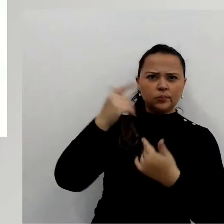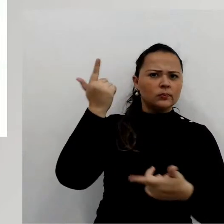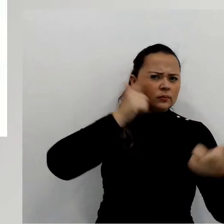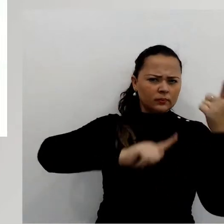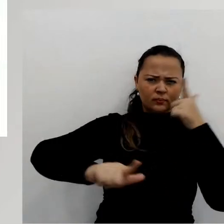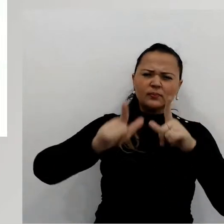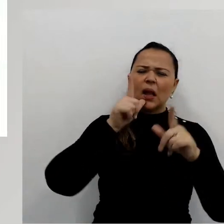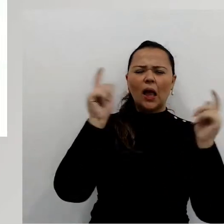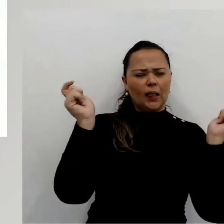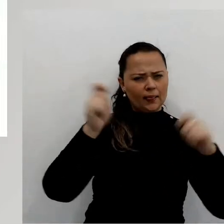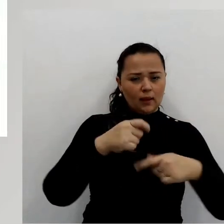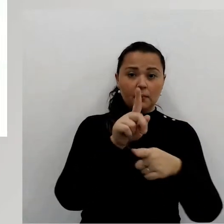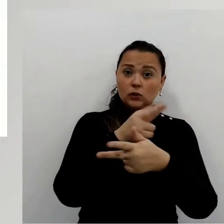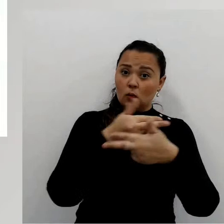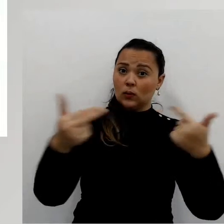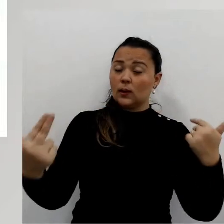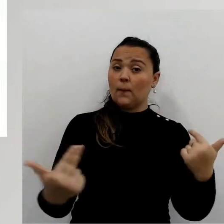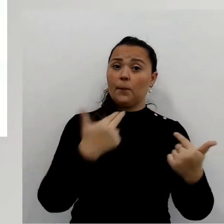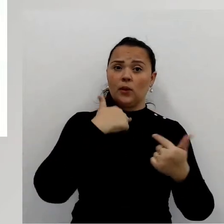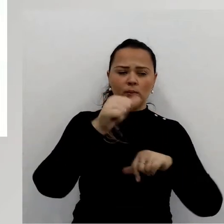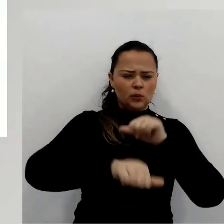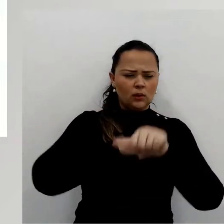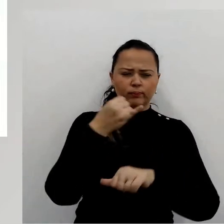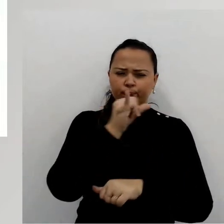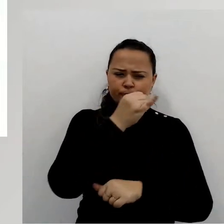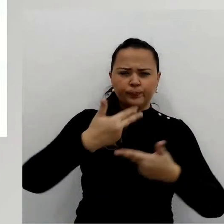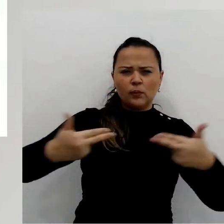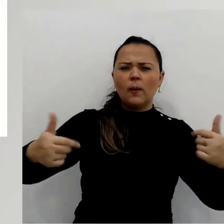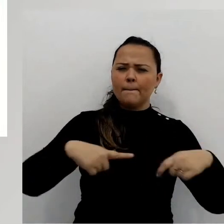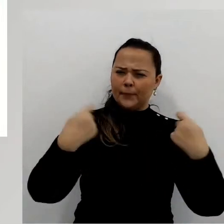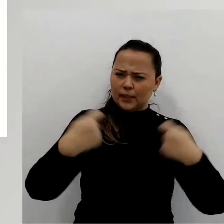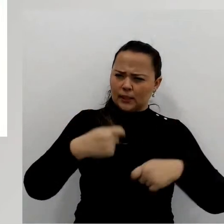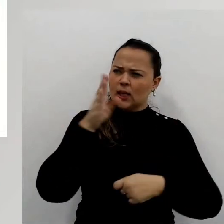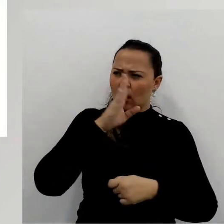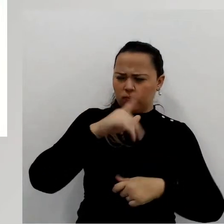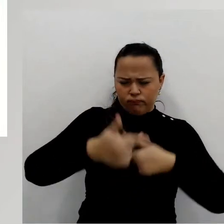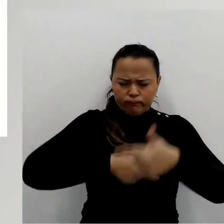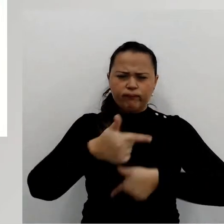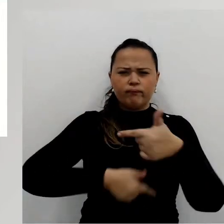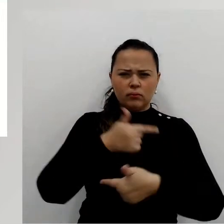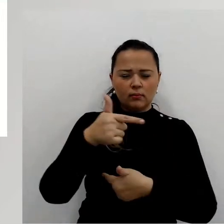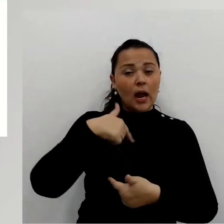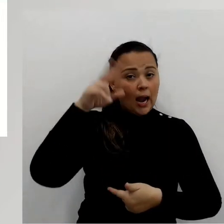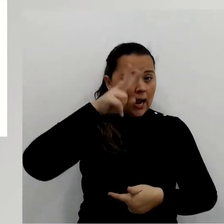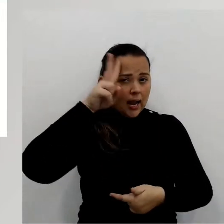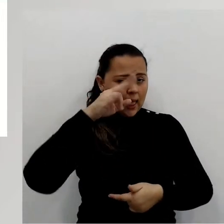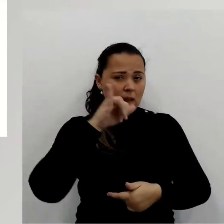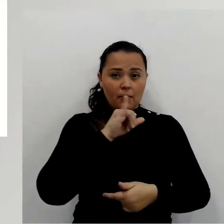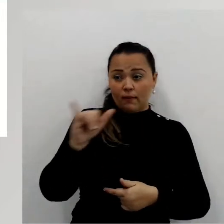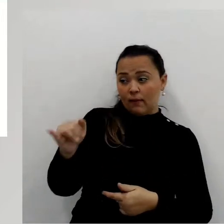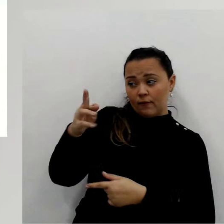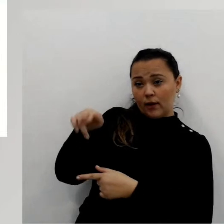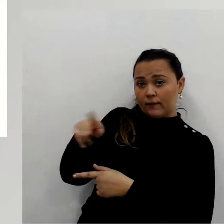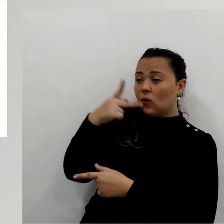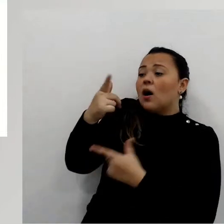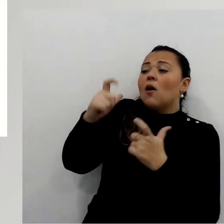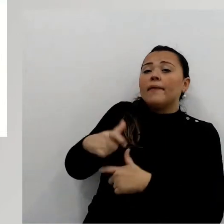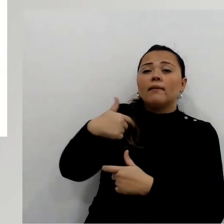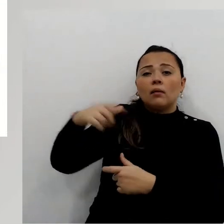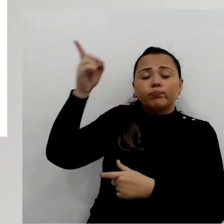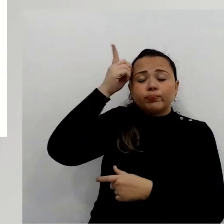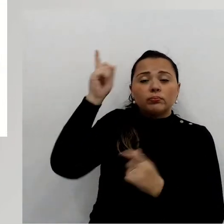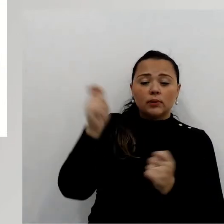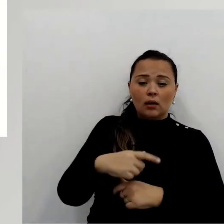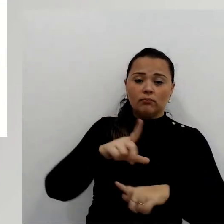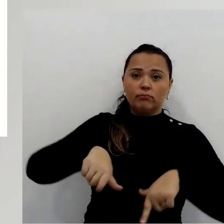real skills. And remember, Frank said before, where are we going to get these skilled operators? So if you're going to have less skilled